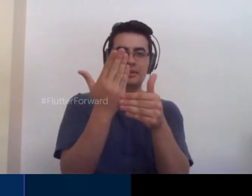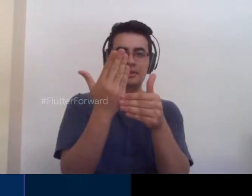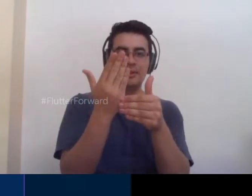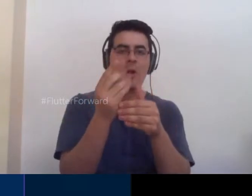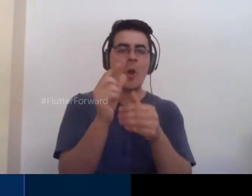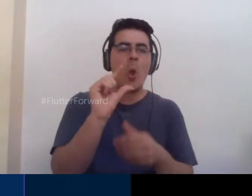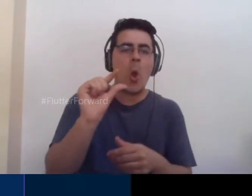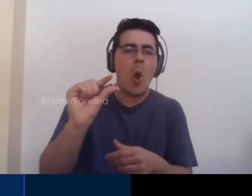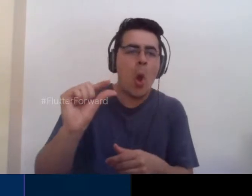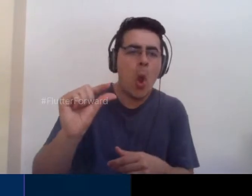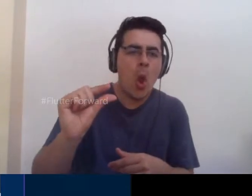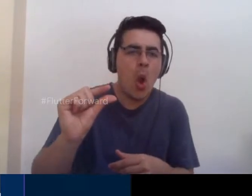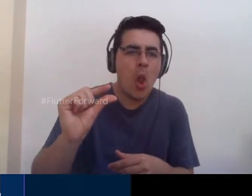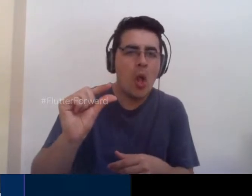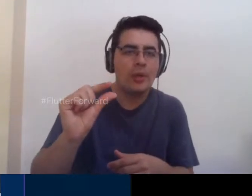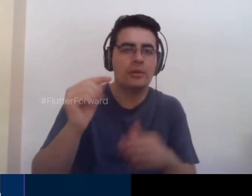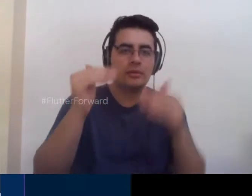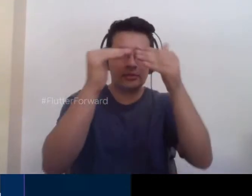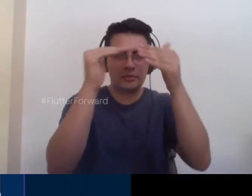color.